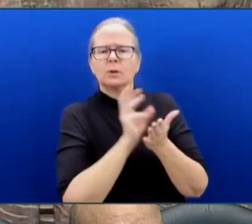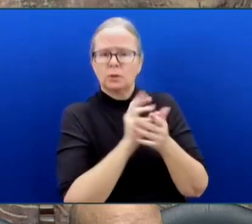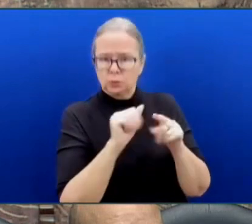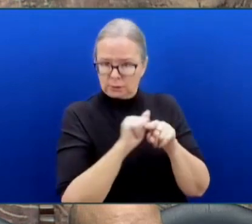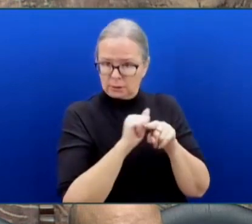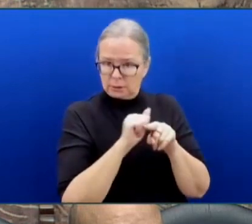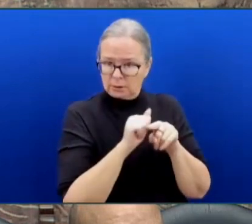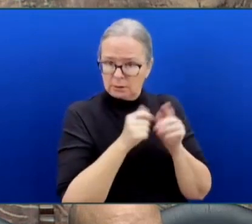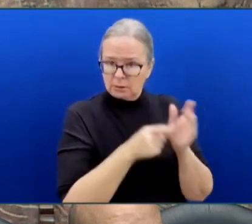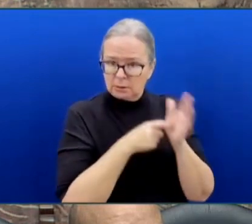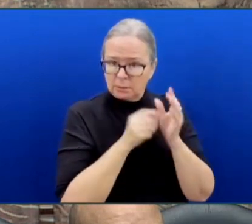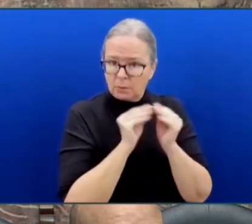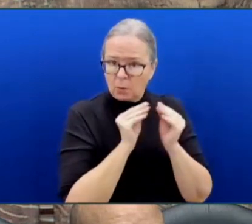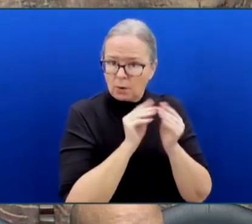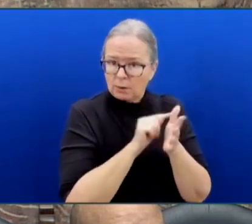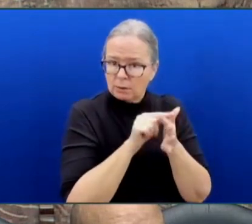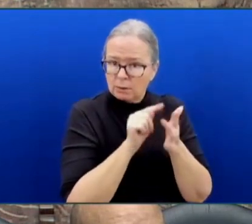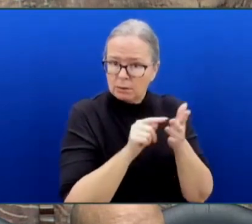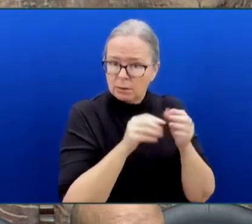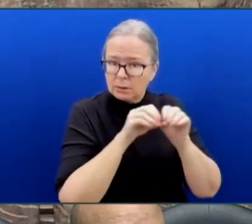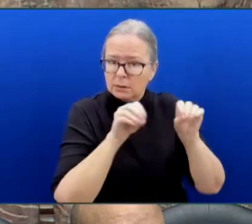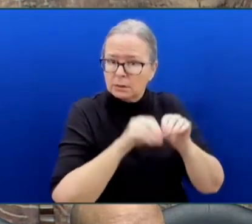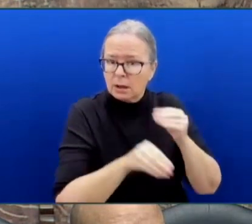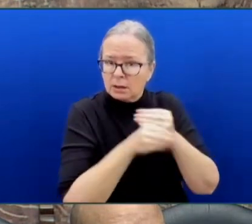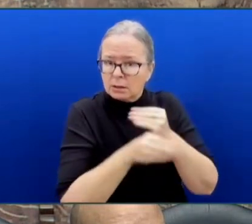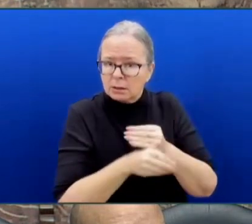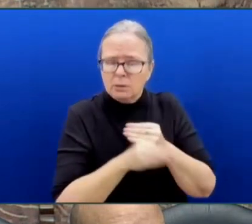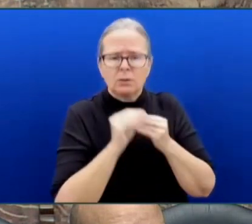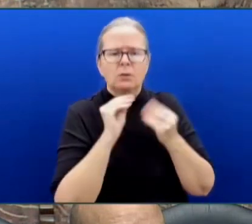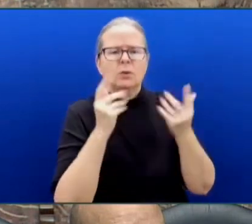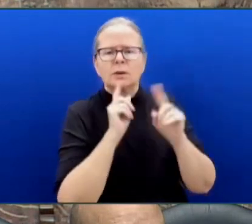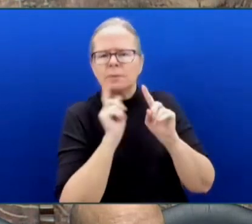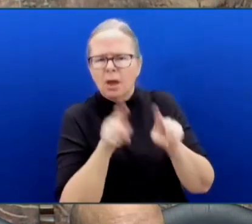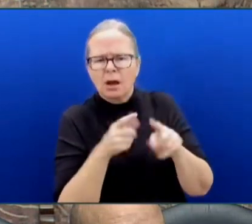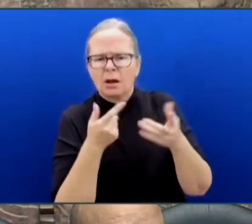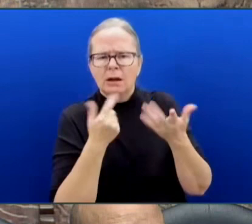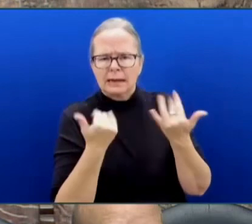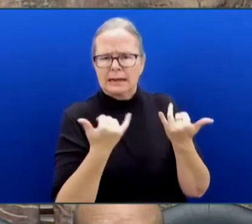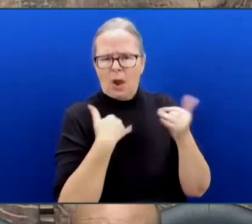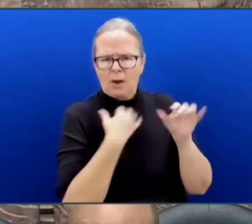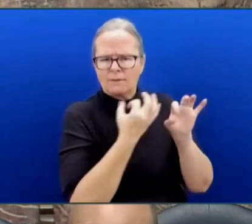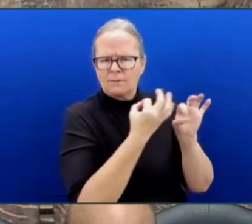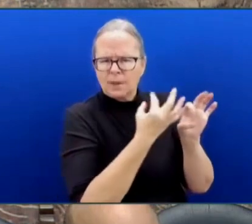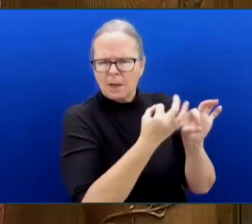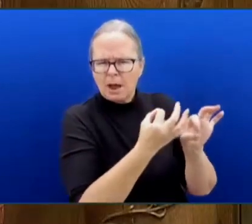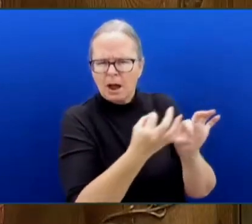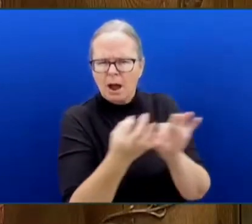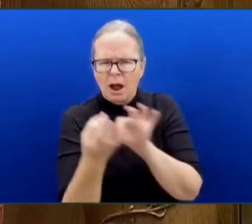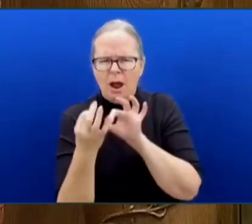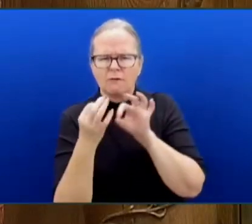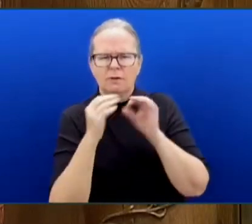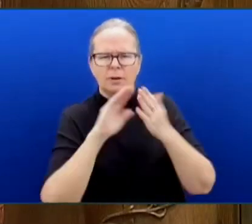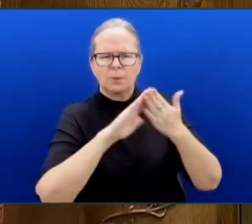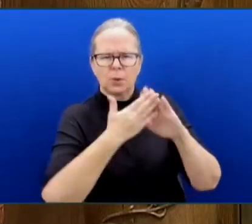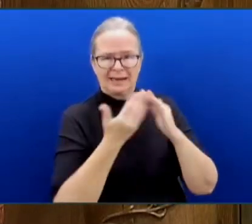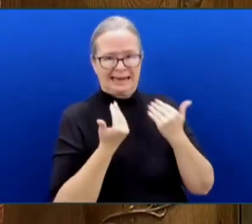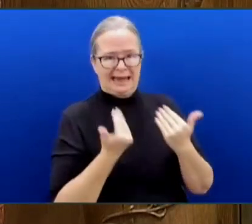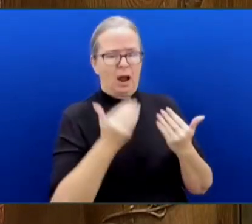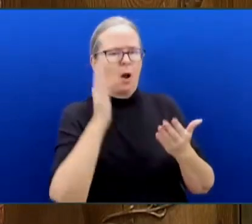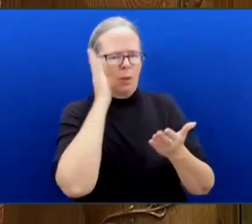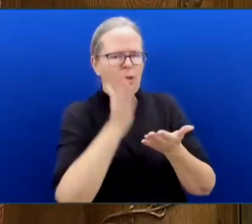how we're responding to that is reaching out and talking to the community of social workers. Member